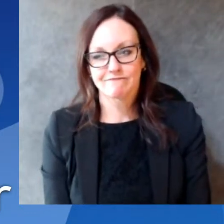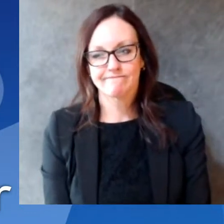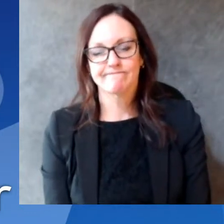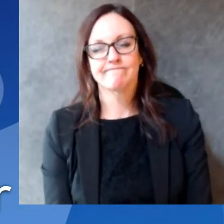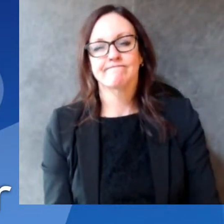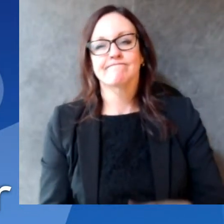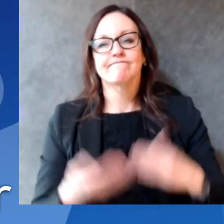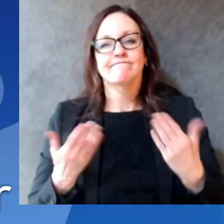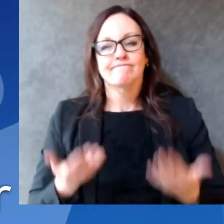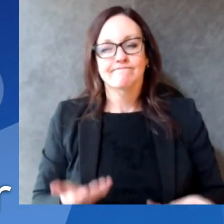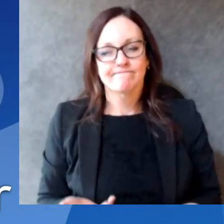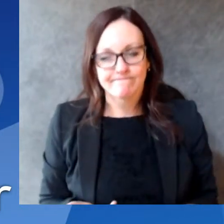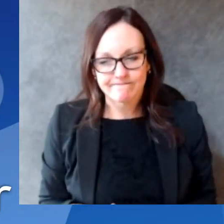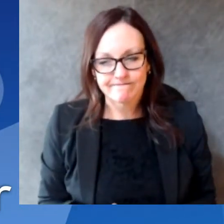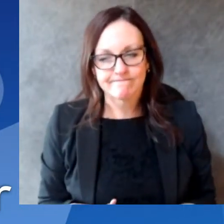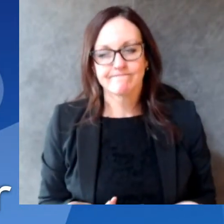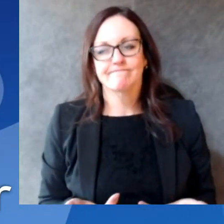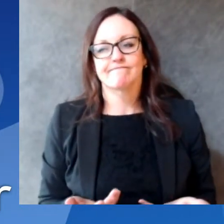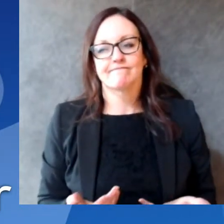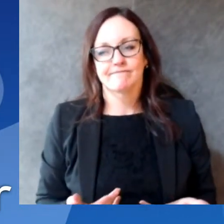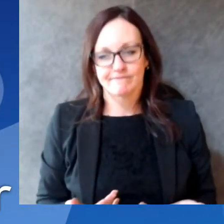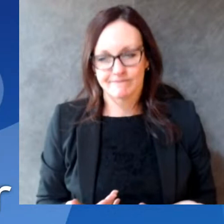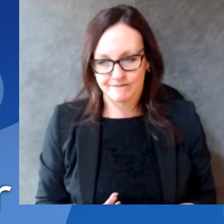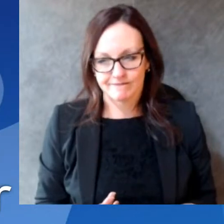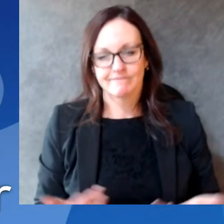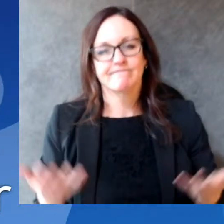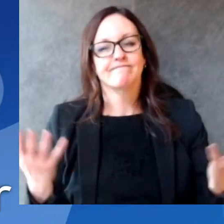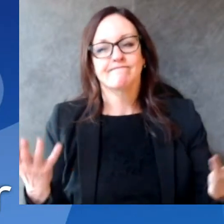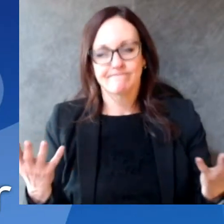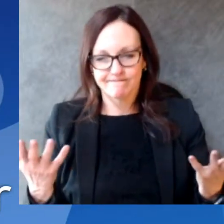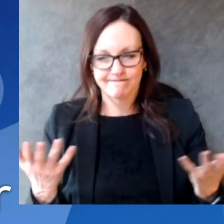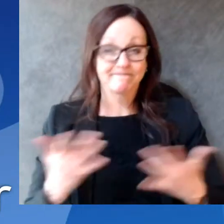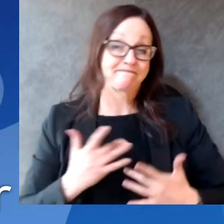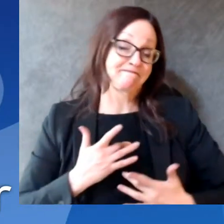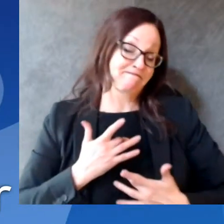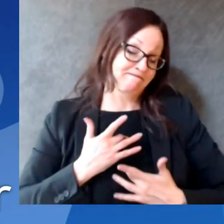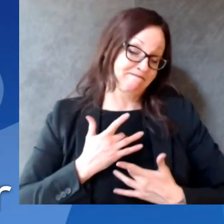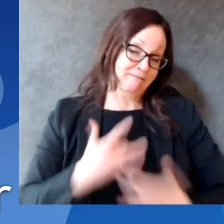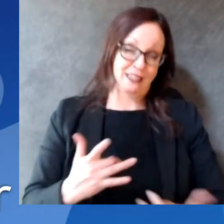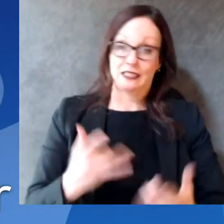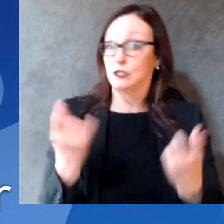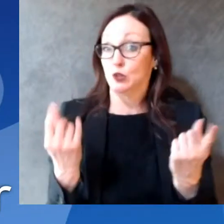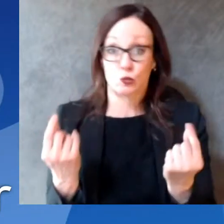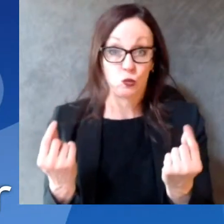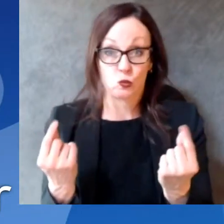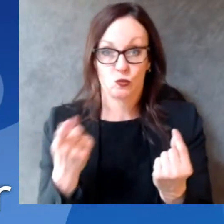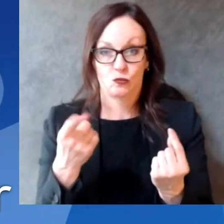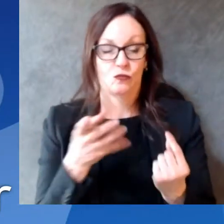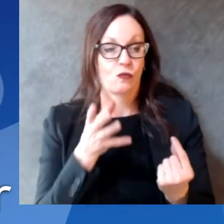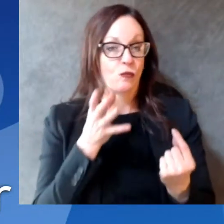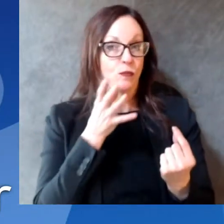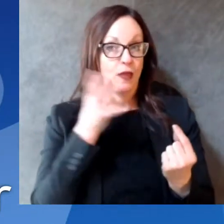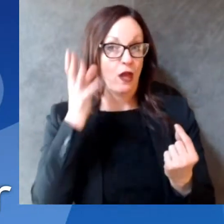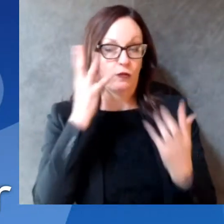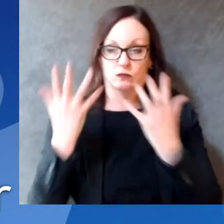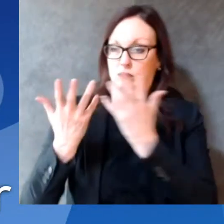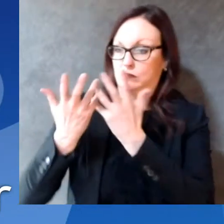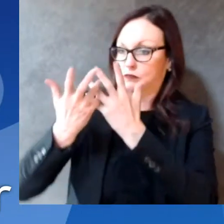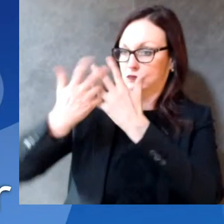healthcare systems to be sure that our pediatricians have access to vaccine in their clinics,